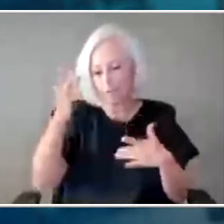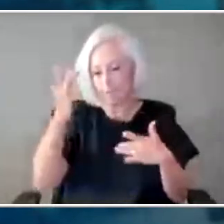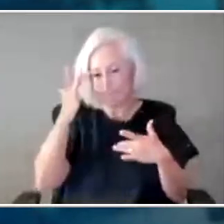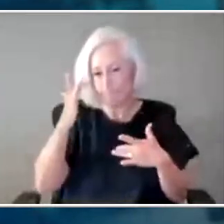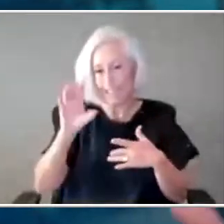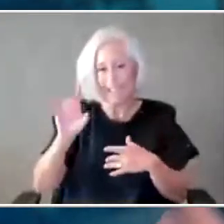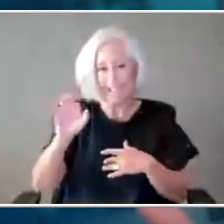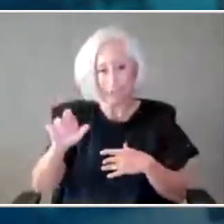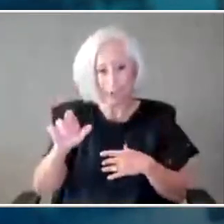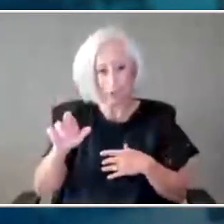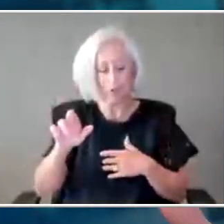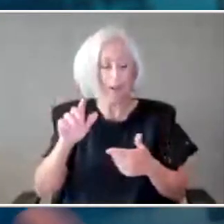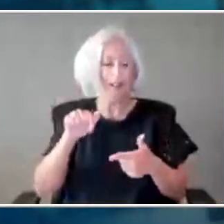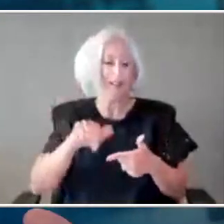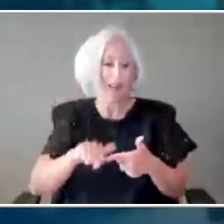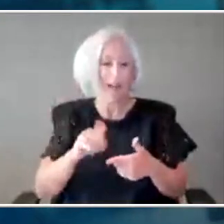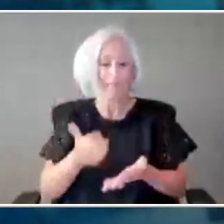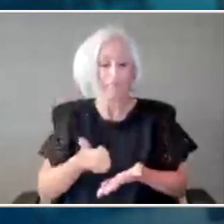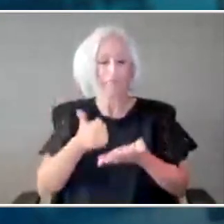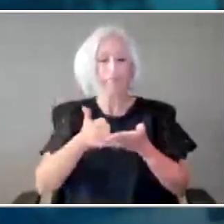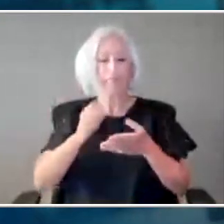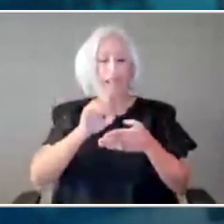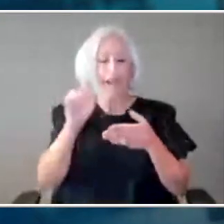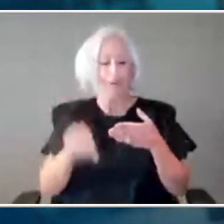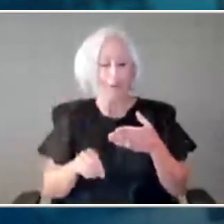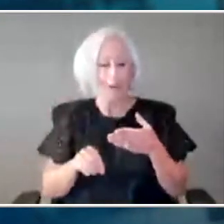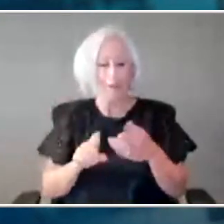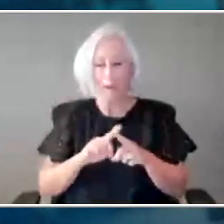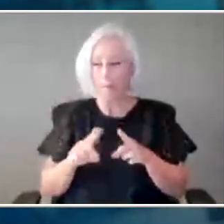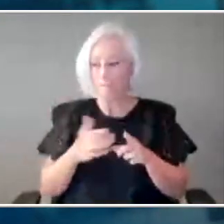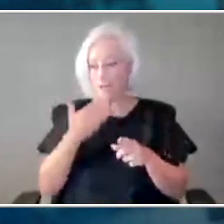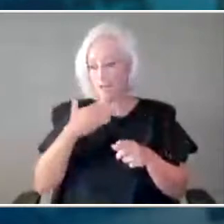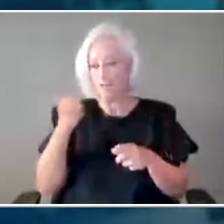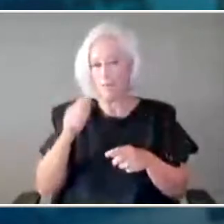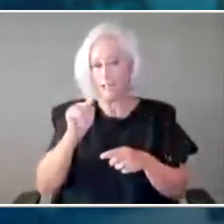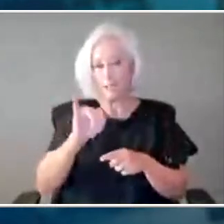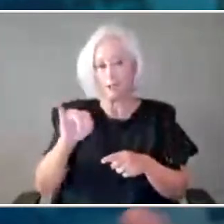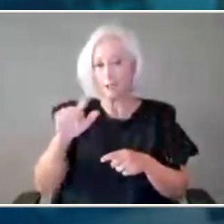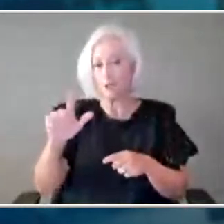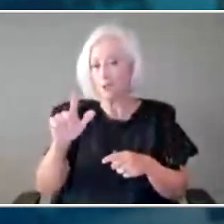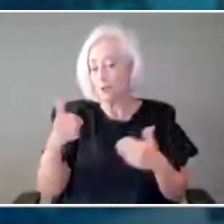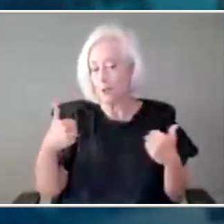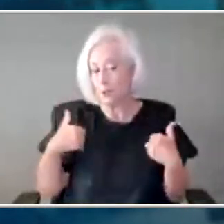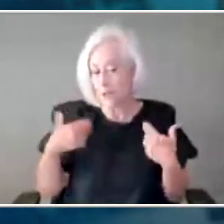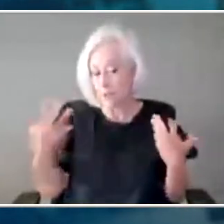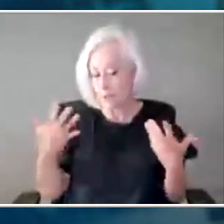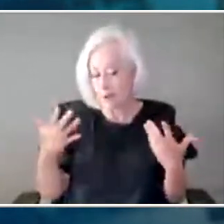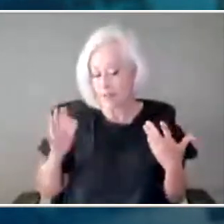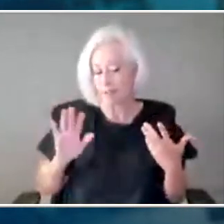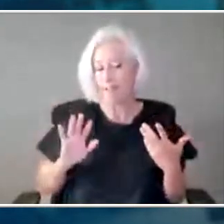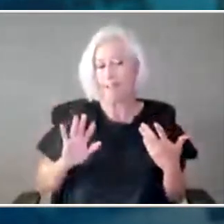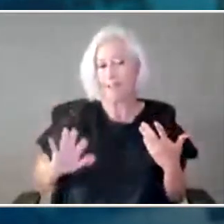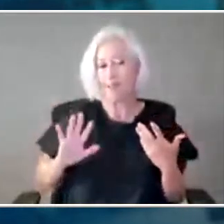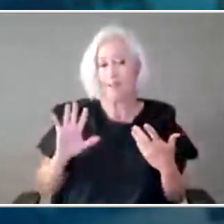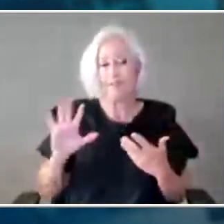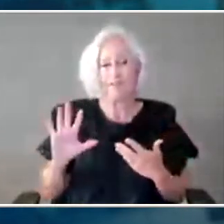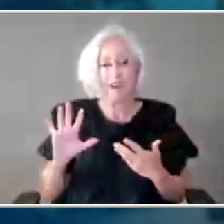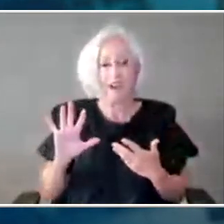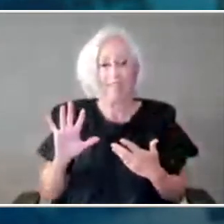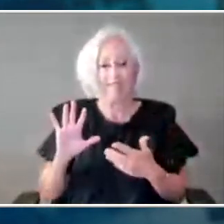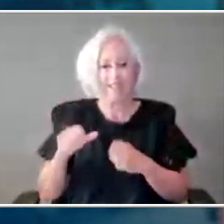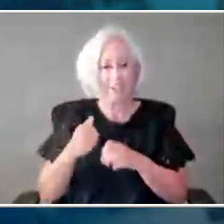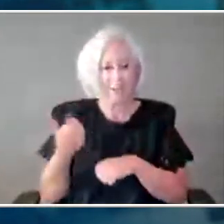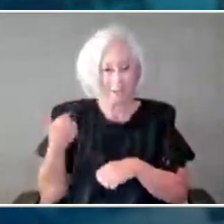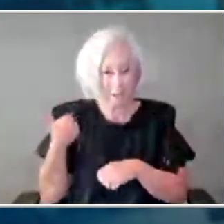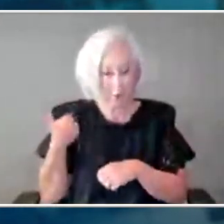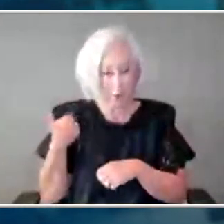really one of the biggest tools we have in our tool belt, which came into our tool belt, about 5 years ago, is PERP inhibitors. Which is a drug that can be